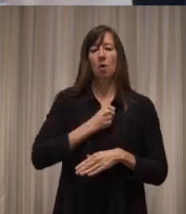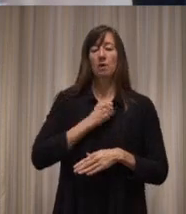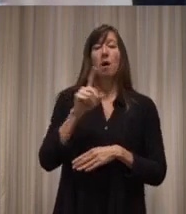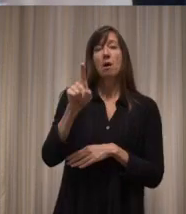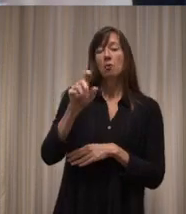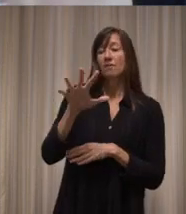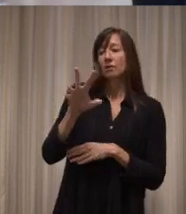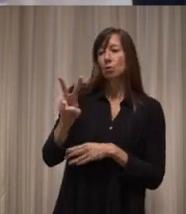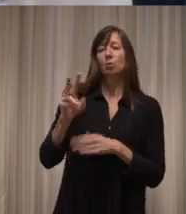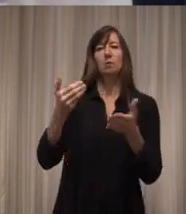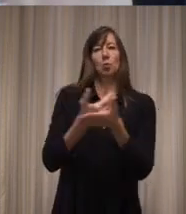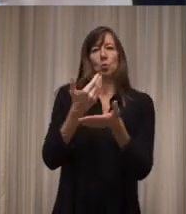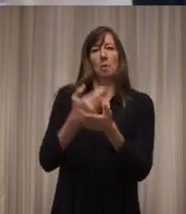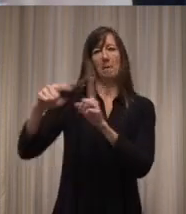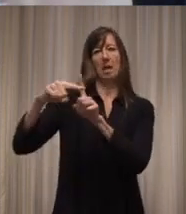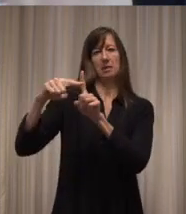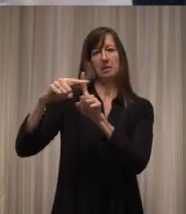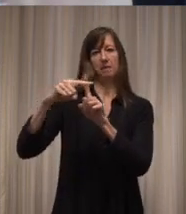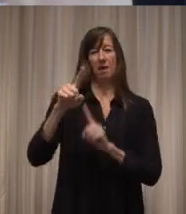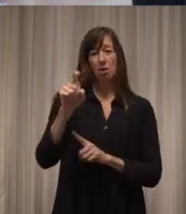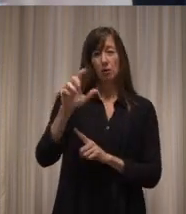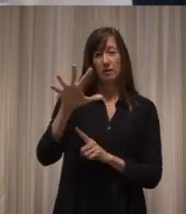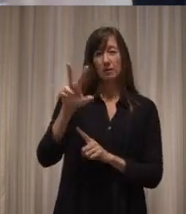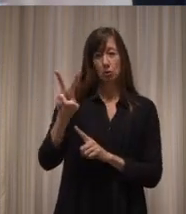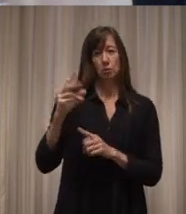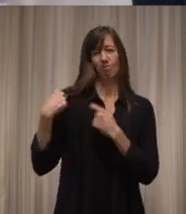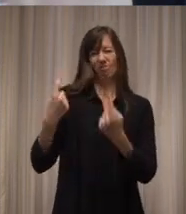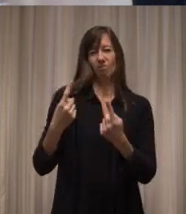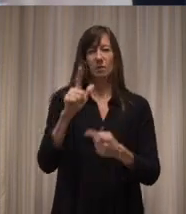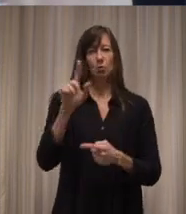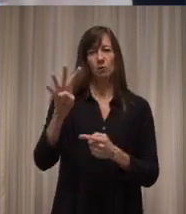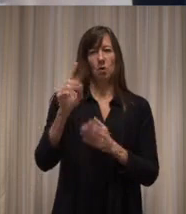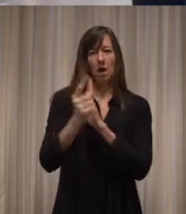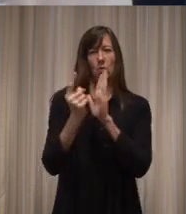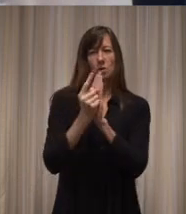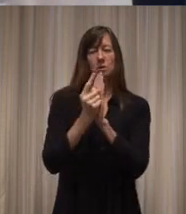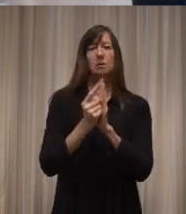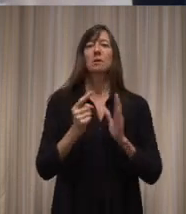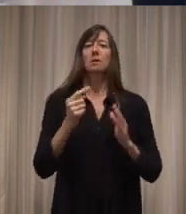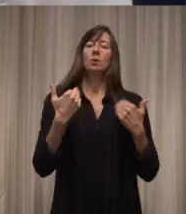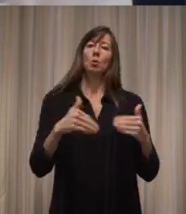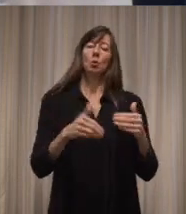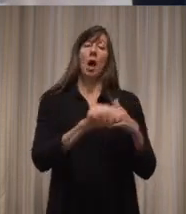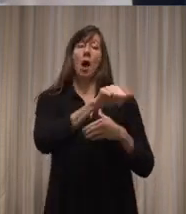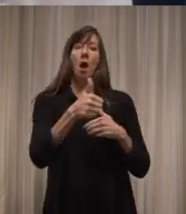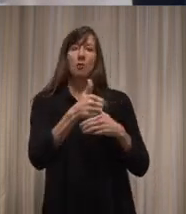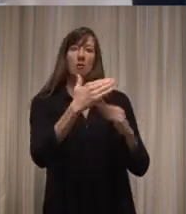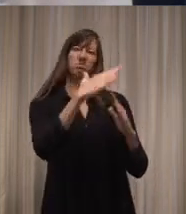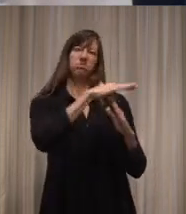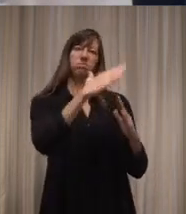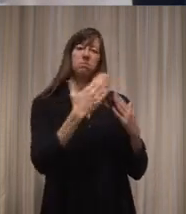last 24 hours. We also crossed another dangerous threshold, exceeding 2,000 total